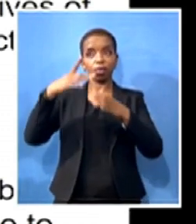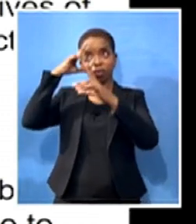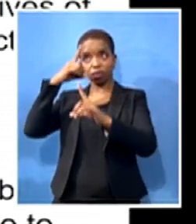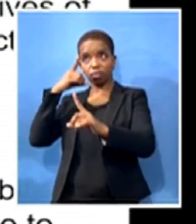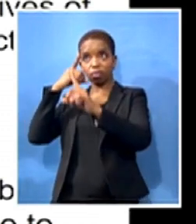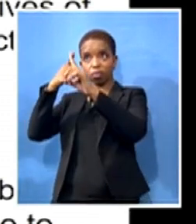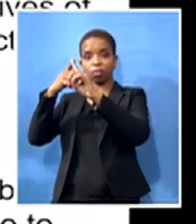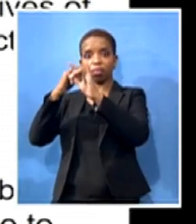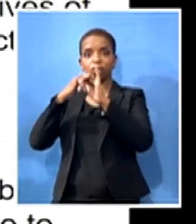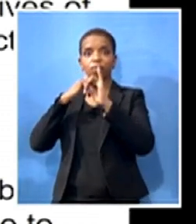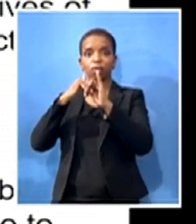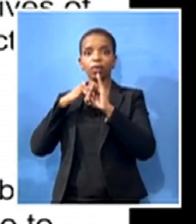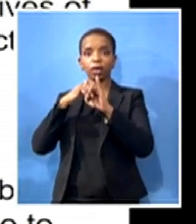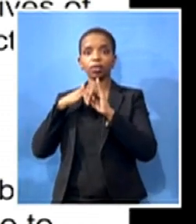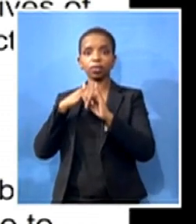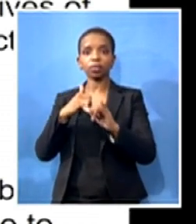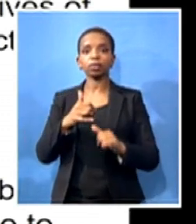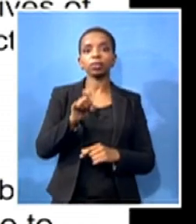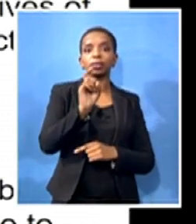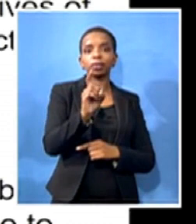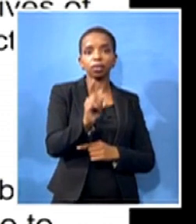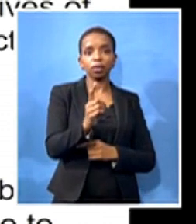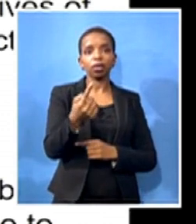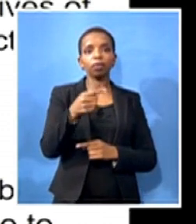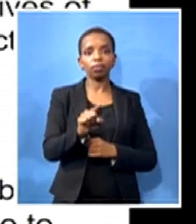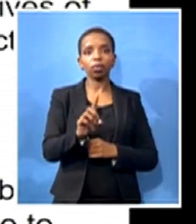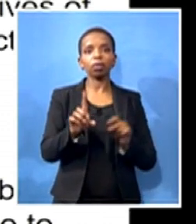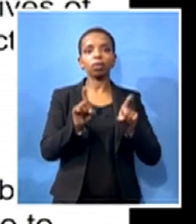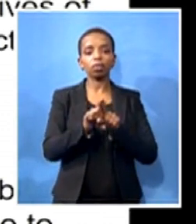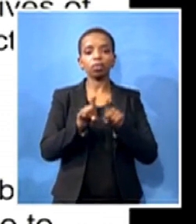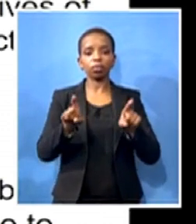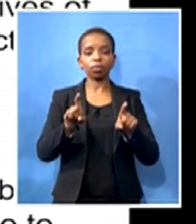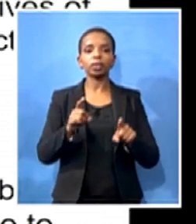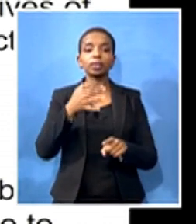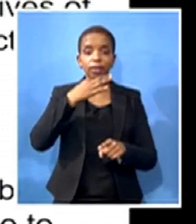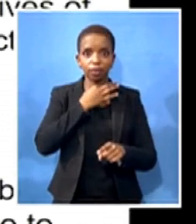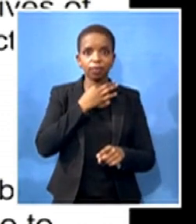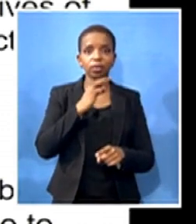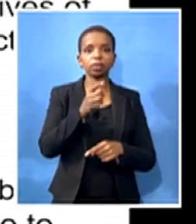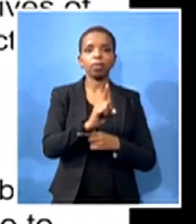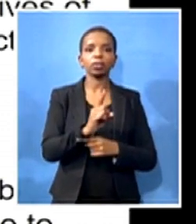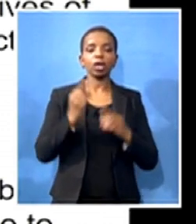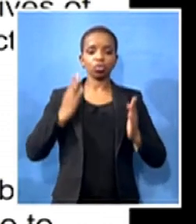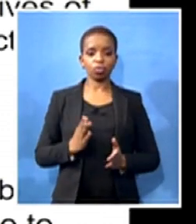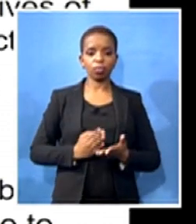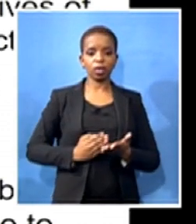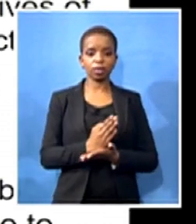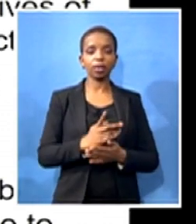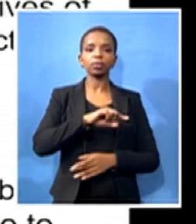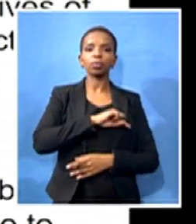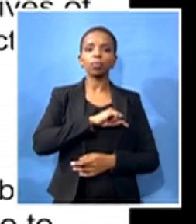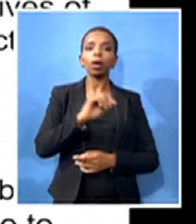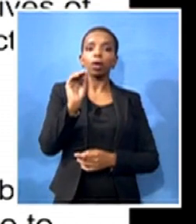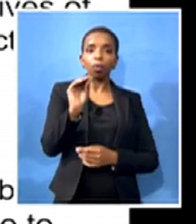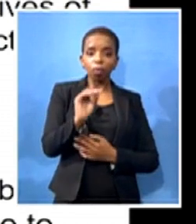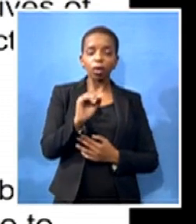some people are in favor of sacrificing human rights, because there is trust, there's a feeling of reciprocity,